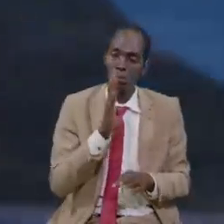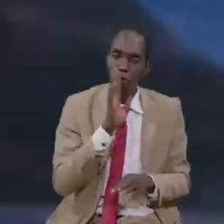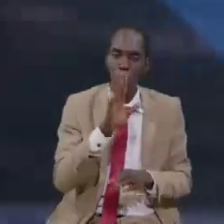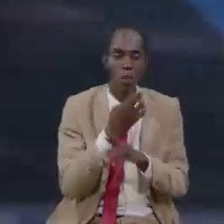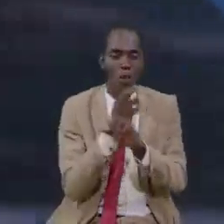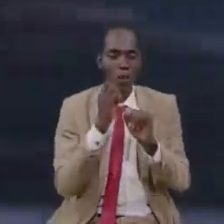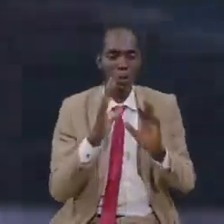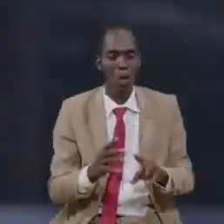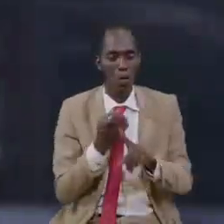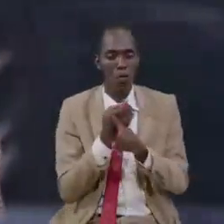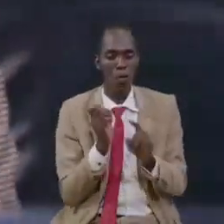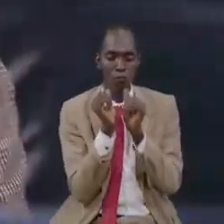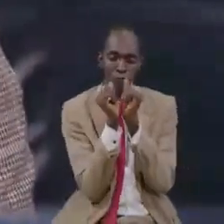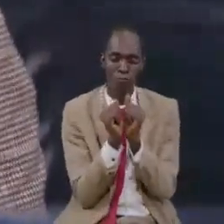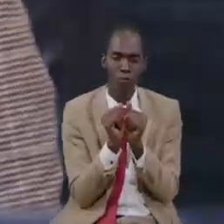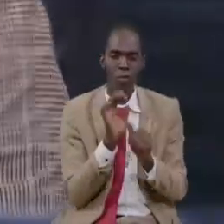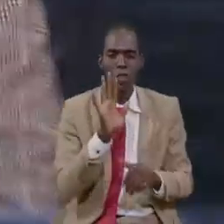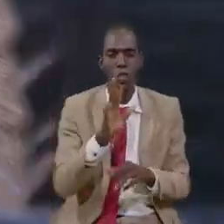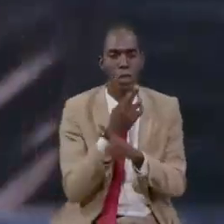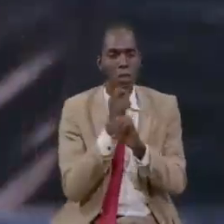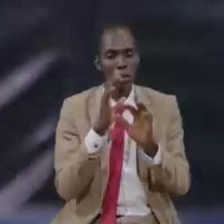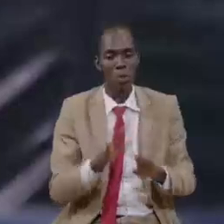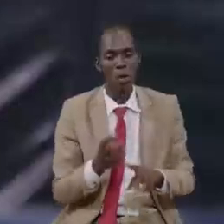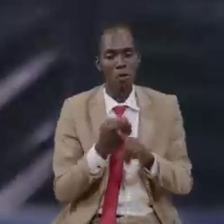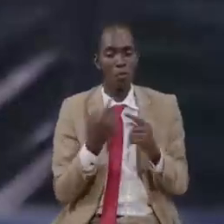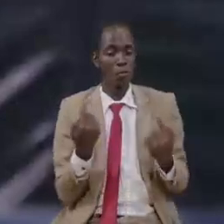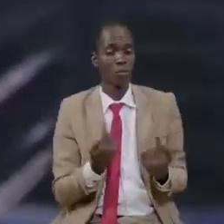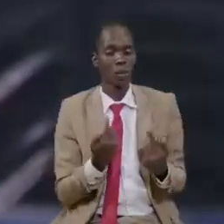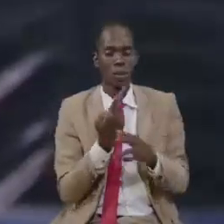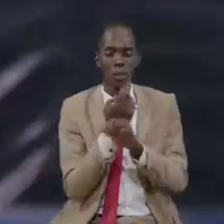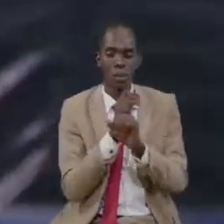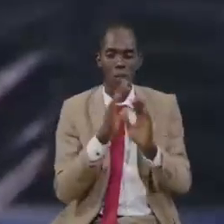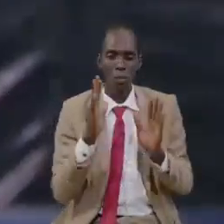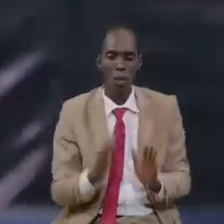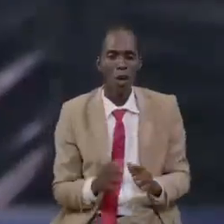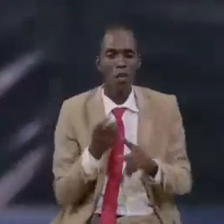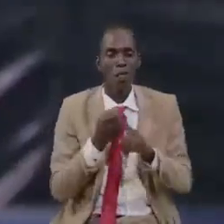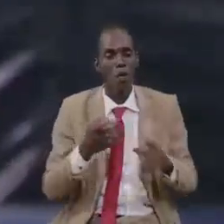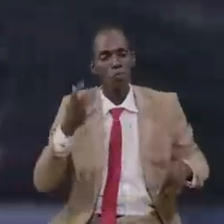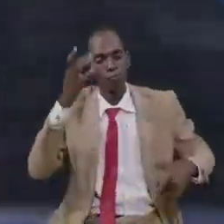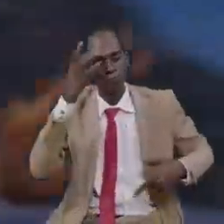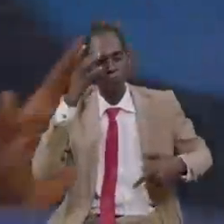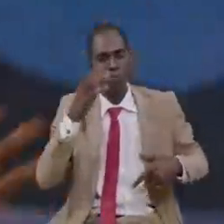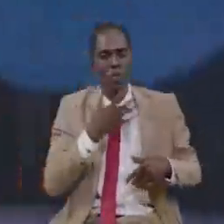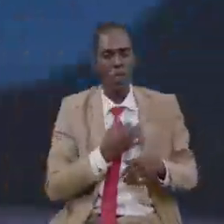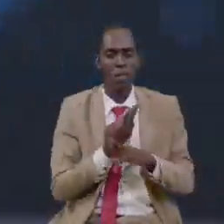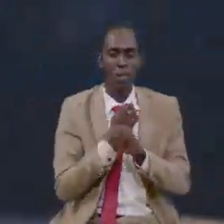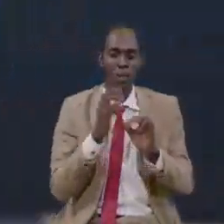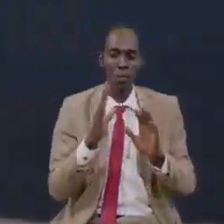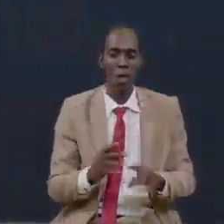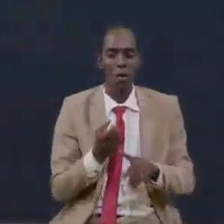sin, redeemer from sicknesses, redeemer from substance,